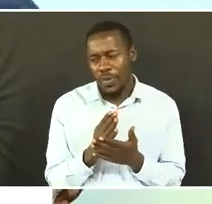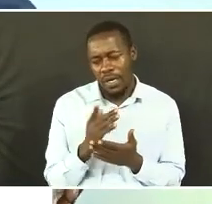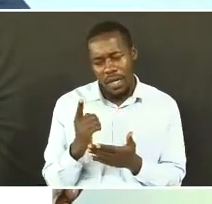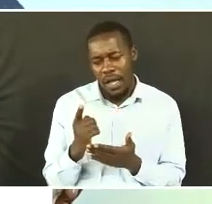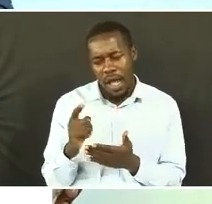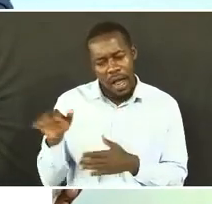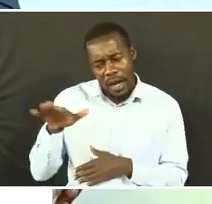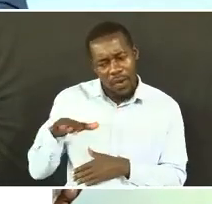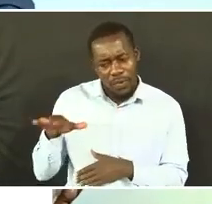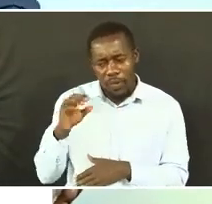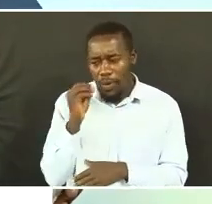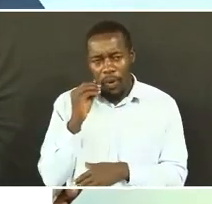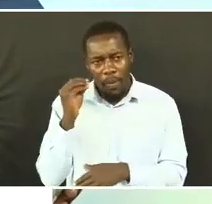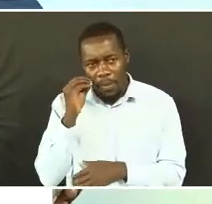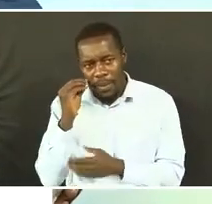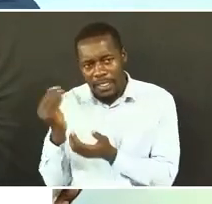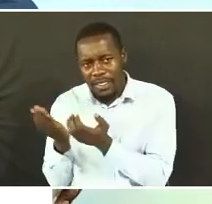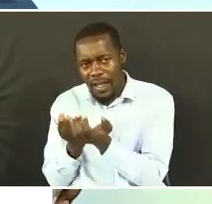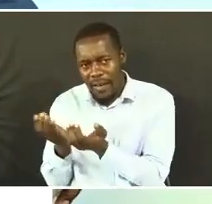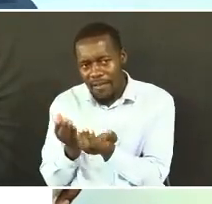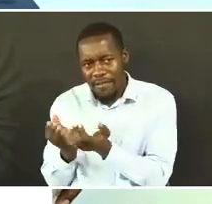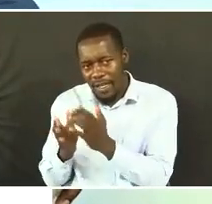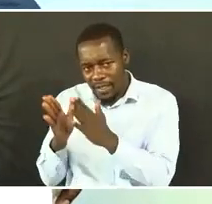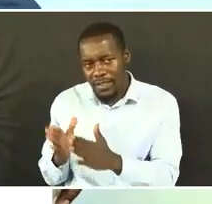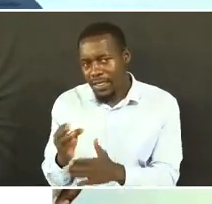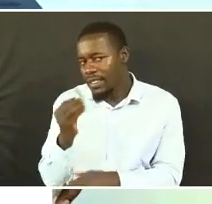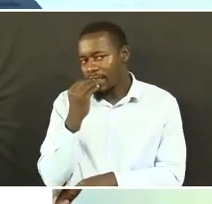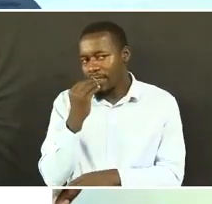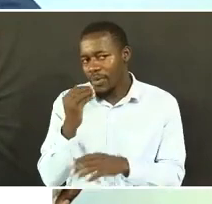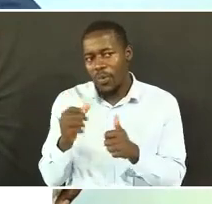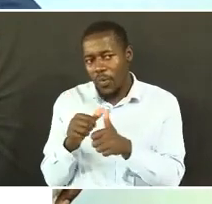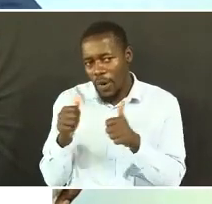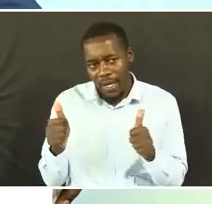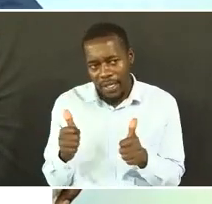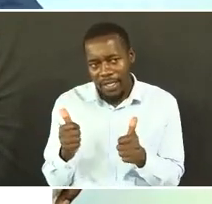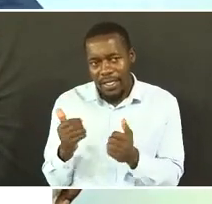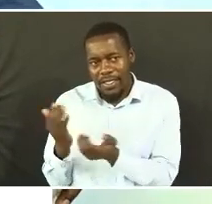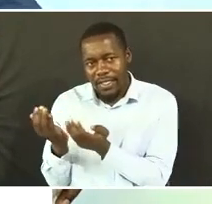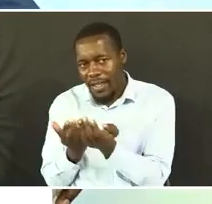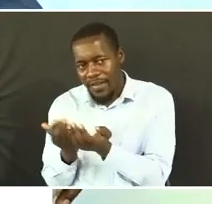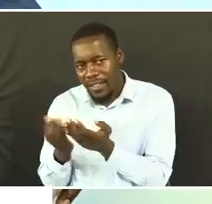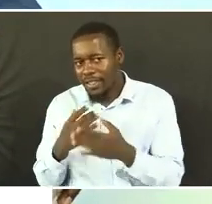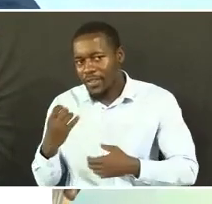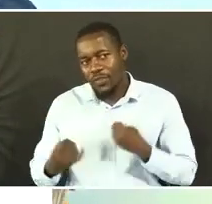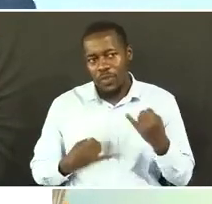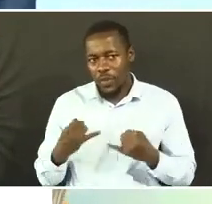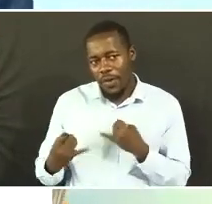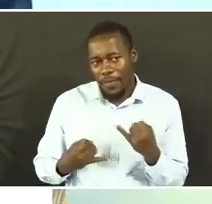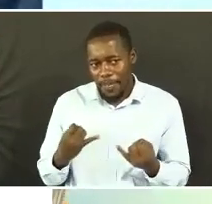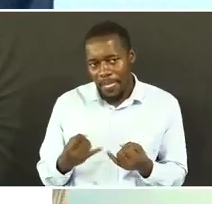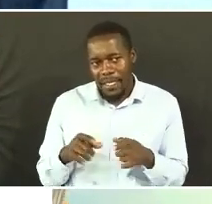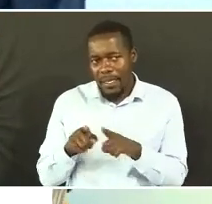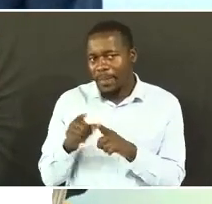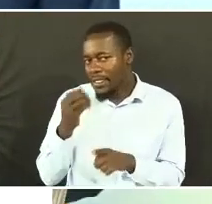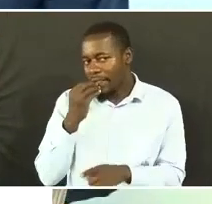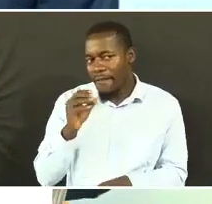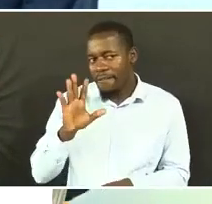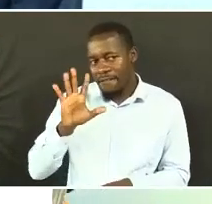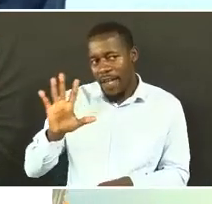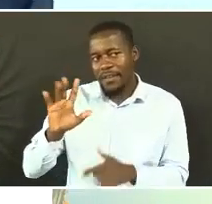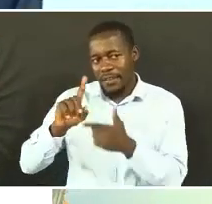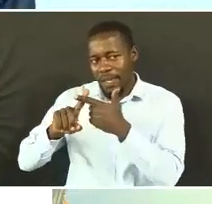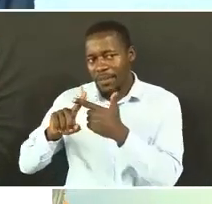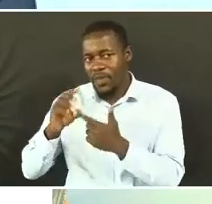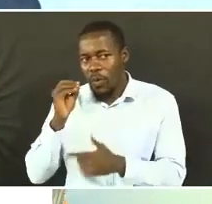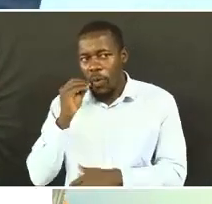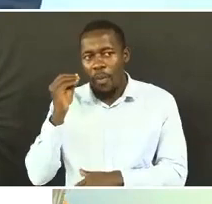your servants, how so progressive you are. Your employment practice baffles me